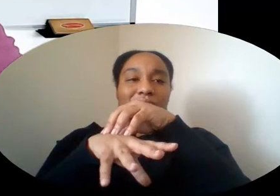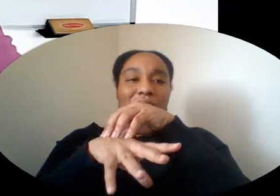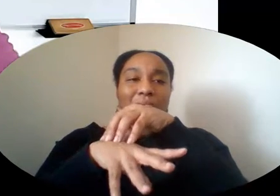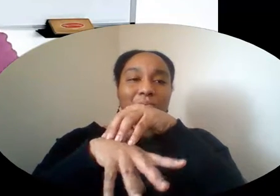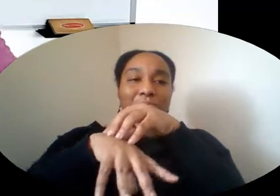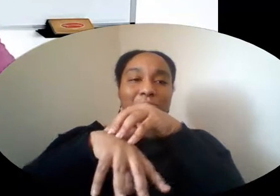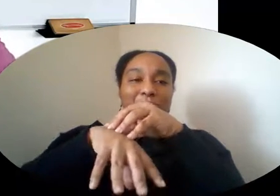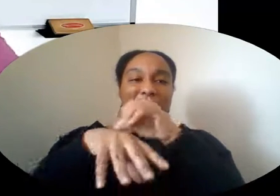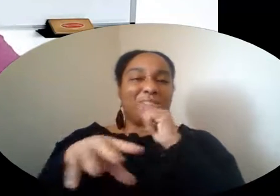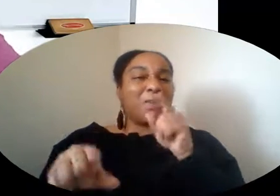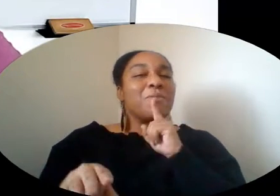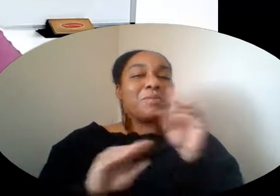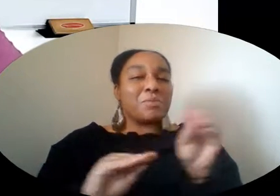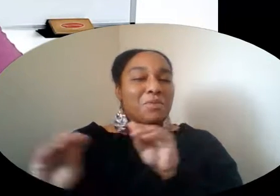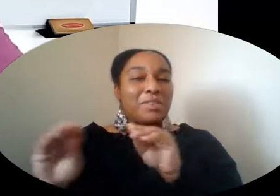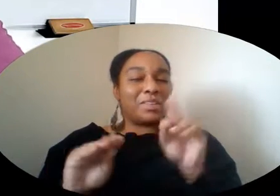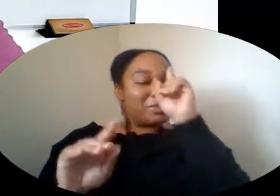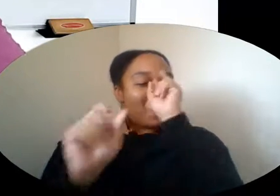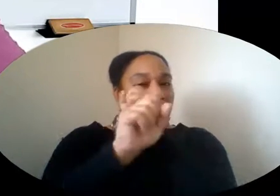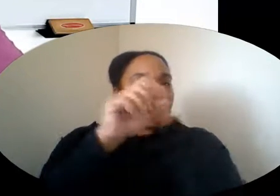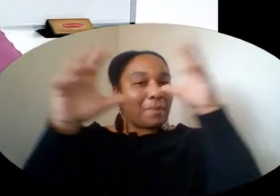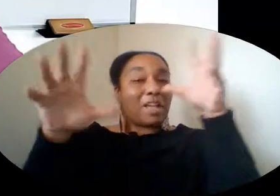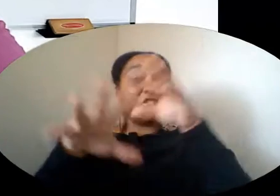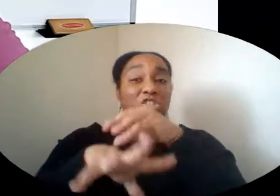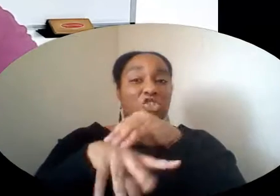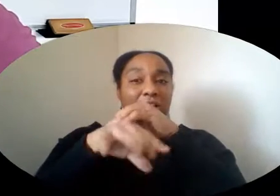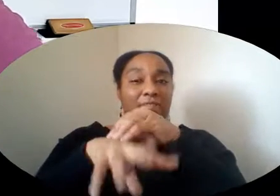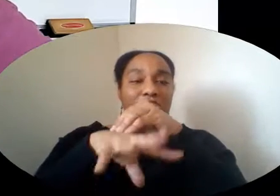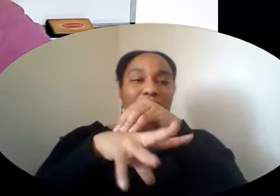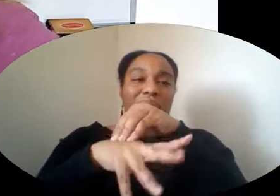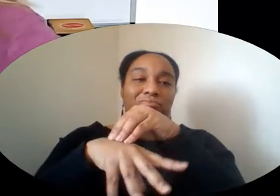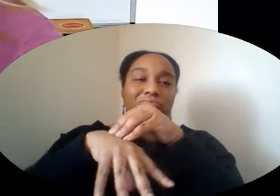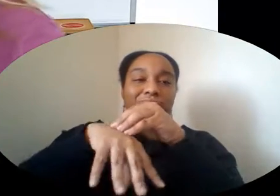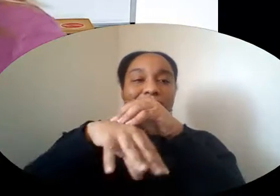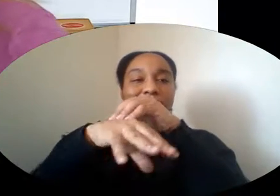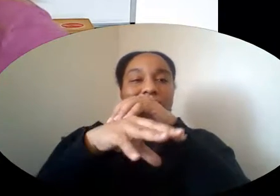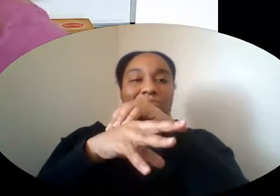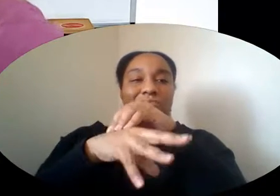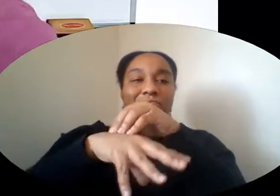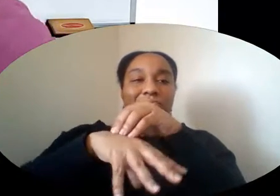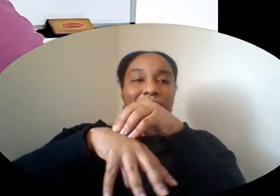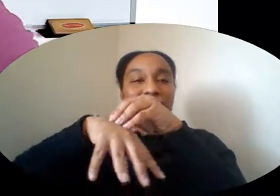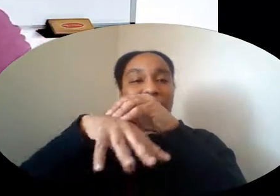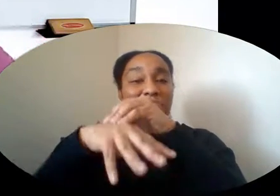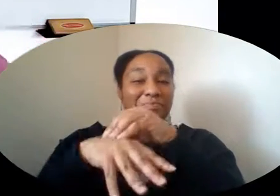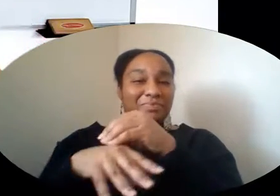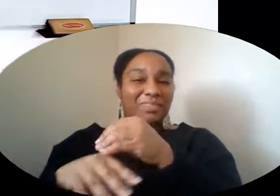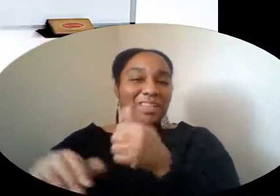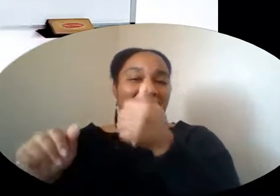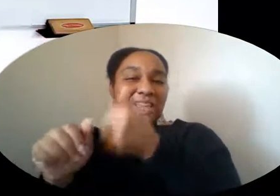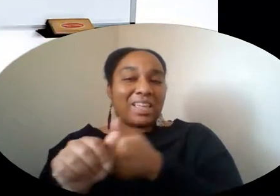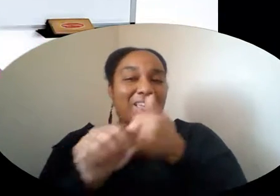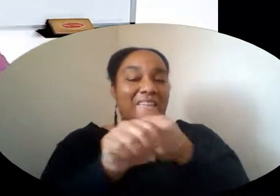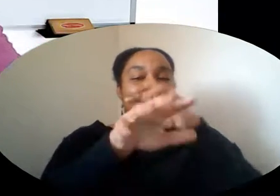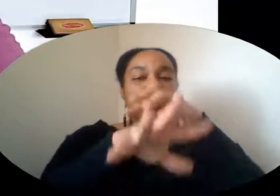huh? So you can think about some jellyfish floating in the ocean. All right. Each